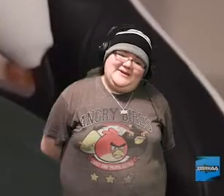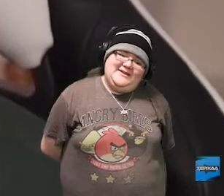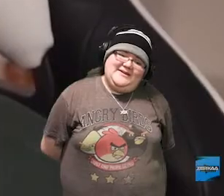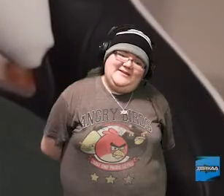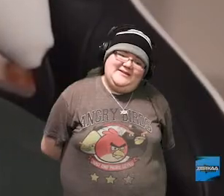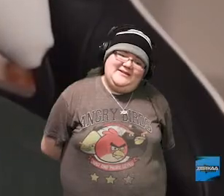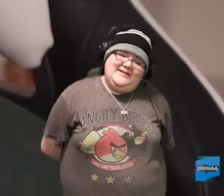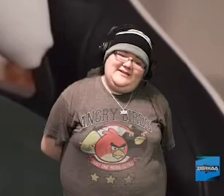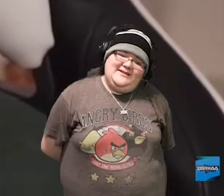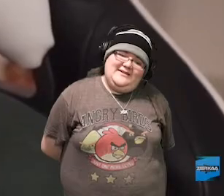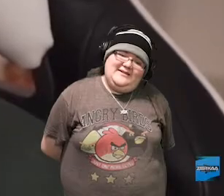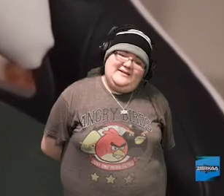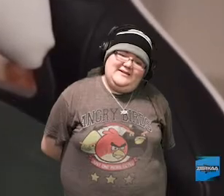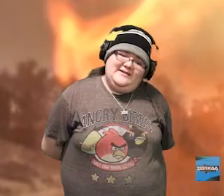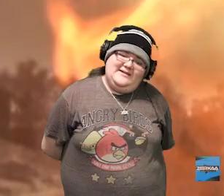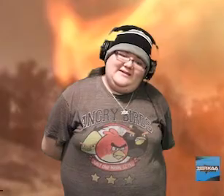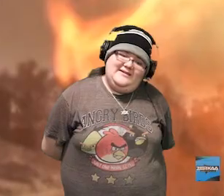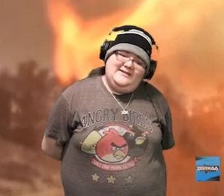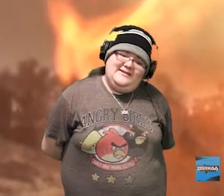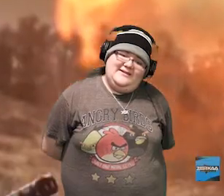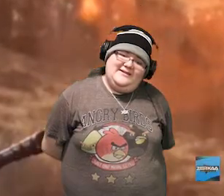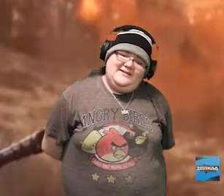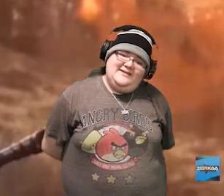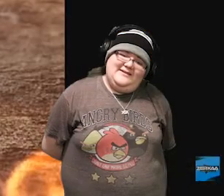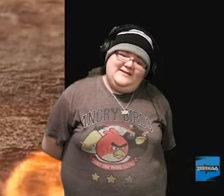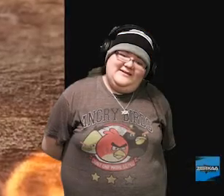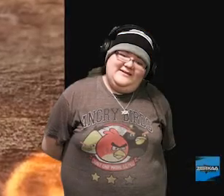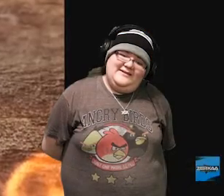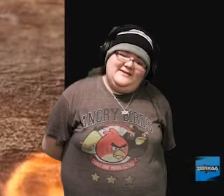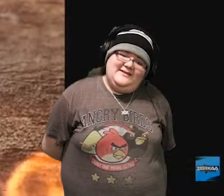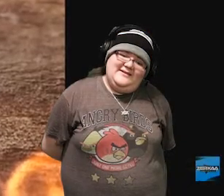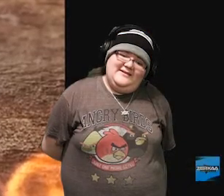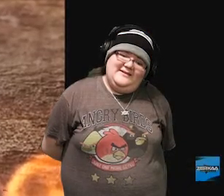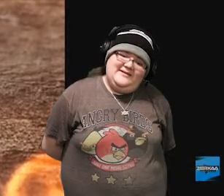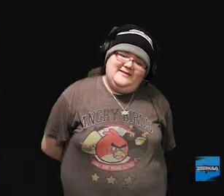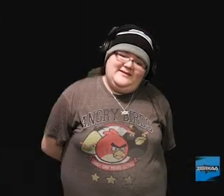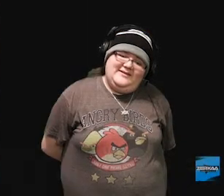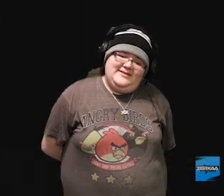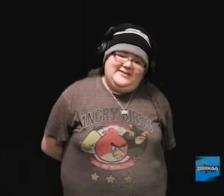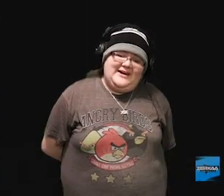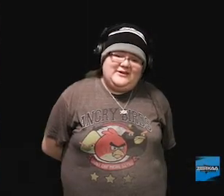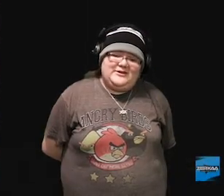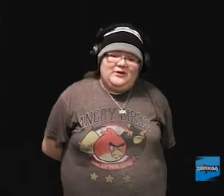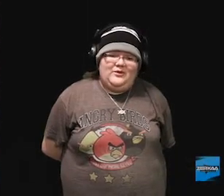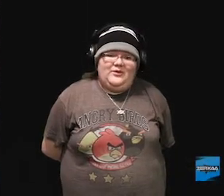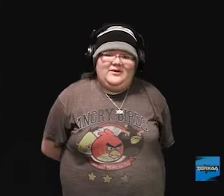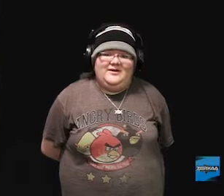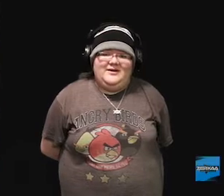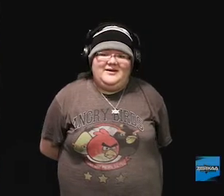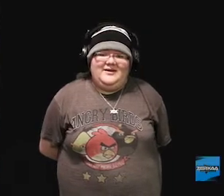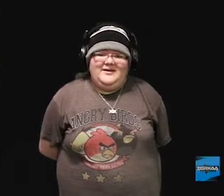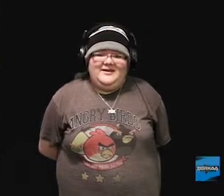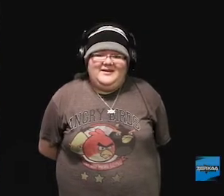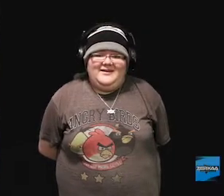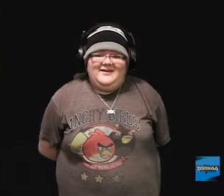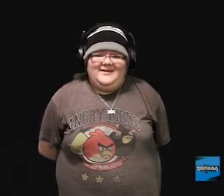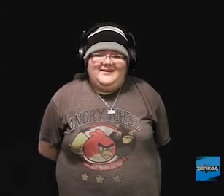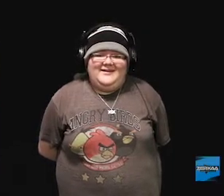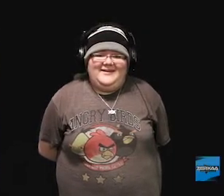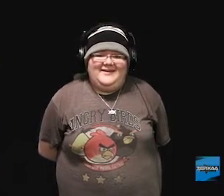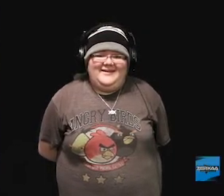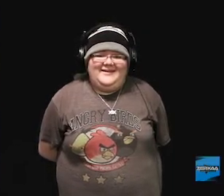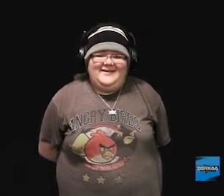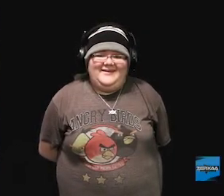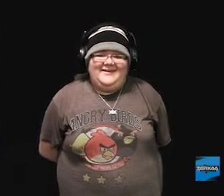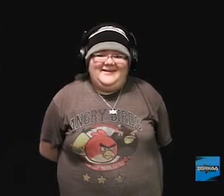damn. This is insane. That flag is called... The whole edit is sick. I even hit him with the follow. That is so this cool. Whole edit is so sick. So yeah, anyone